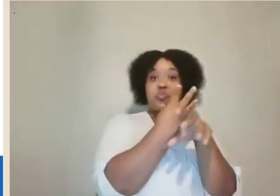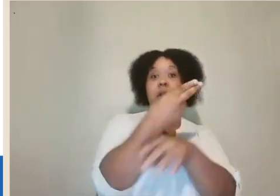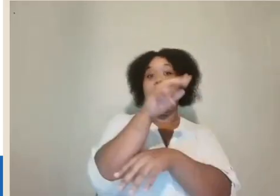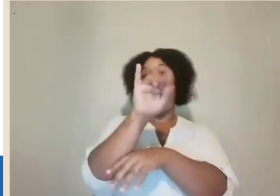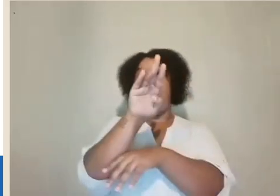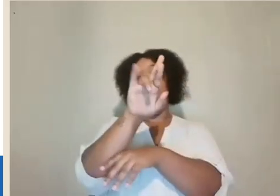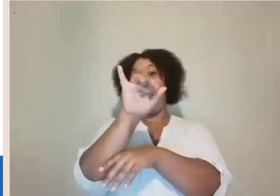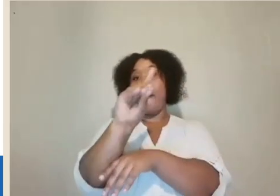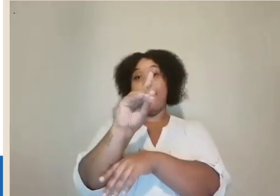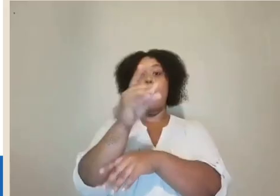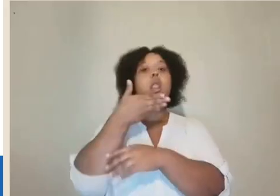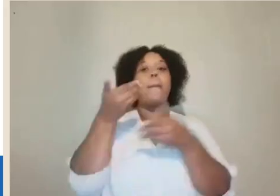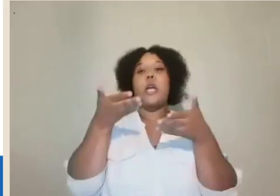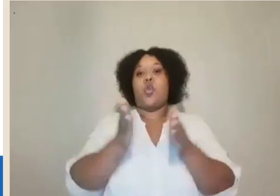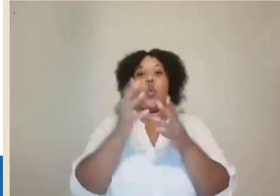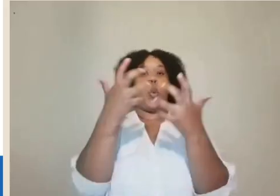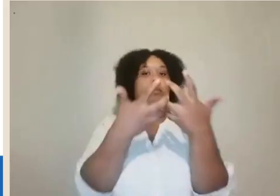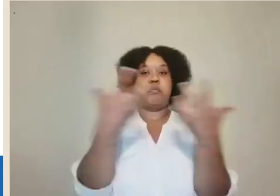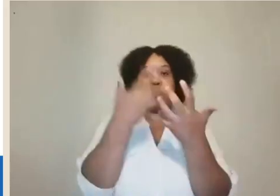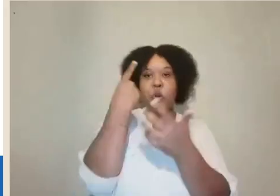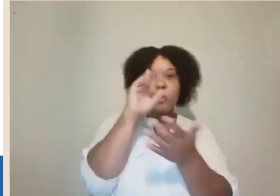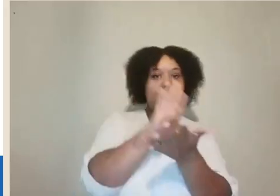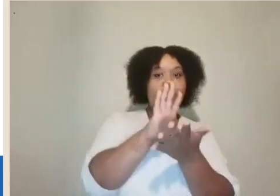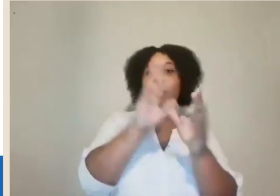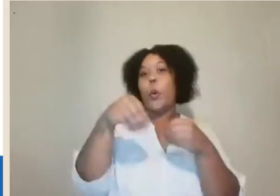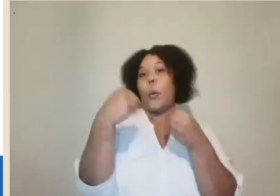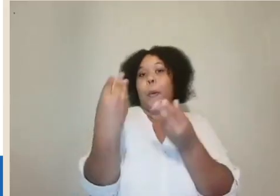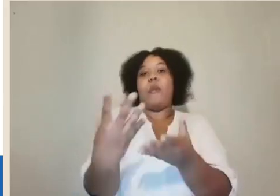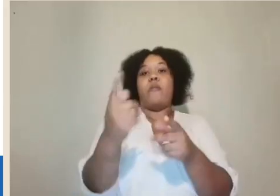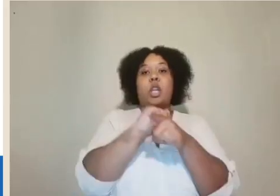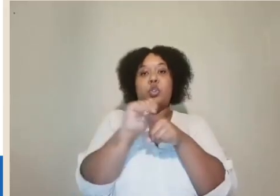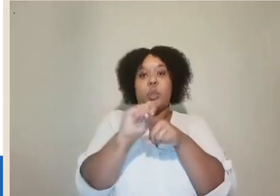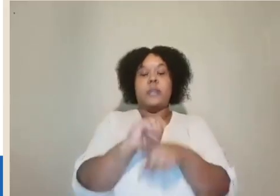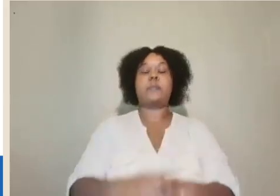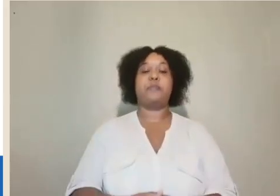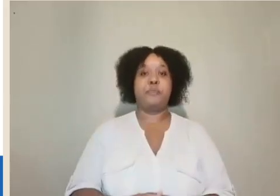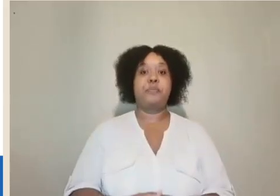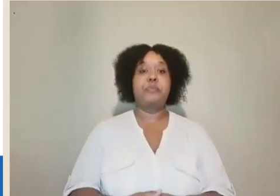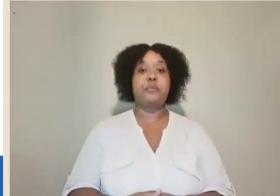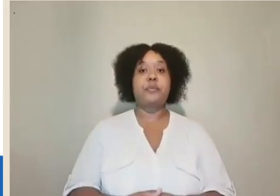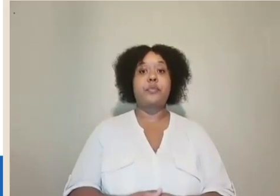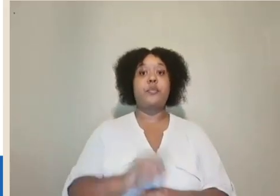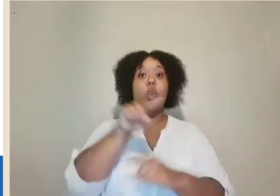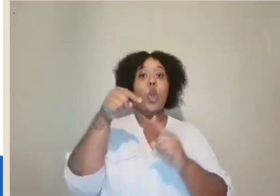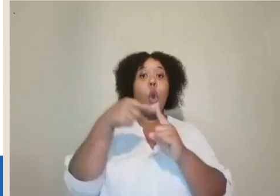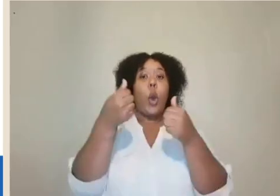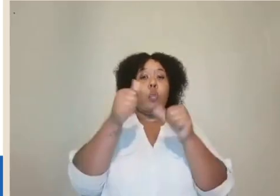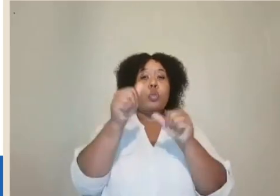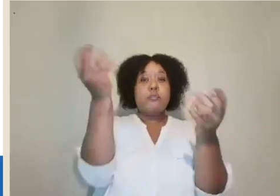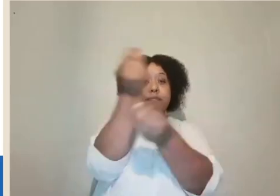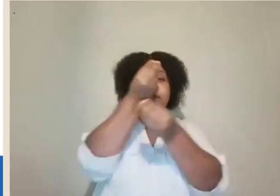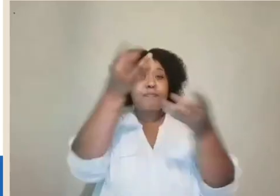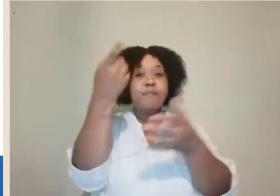fit the needs of the students and the school that we're providing training in. Generally, when we are marketing training to potential students,